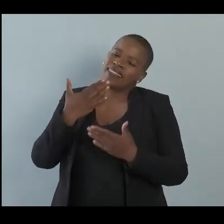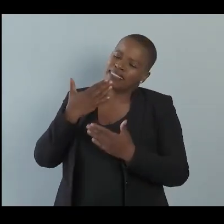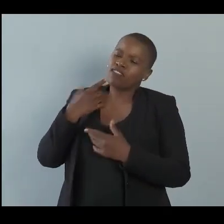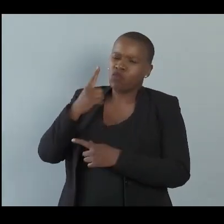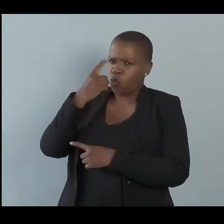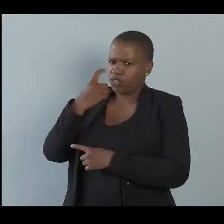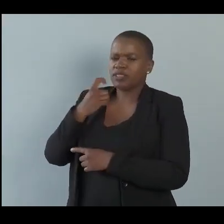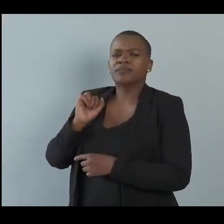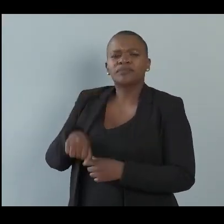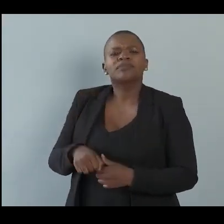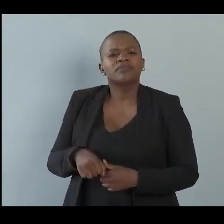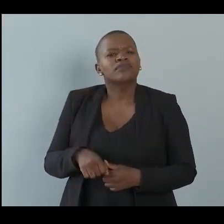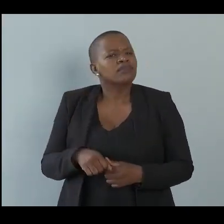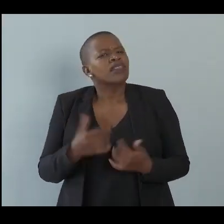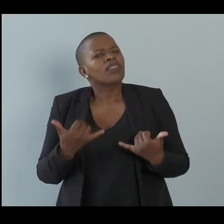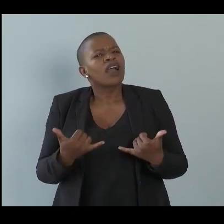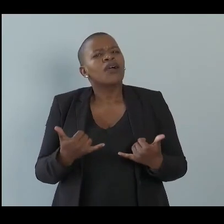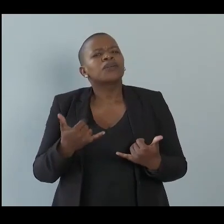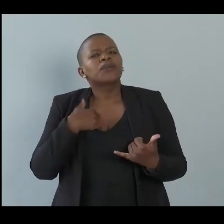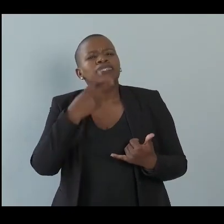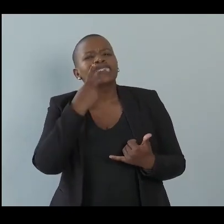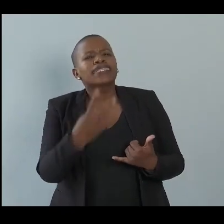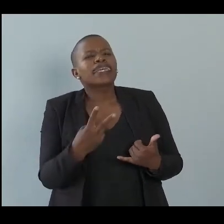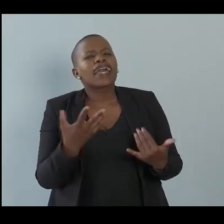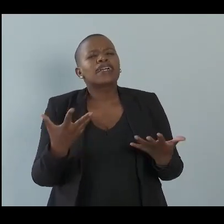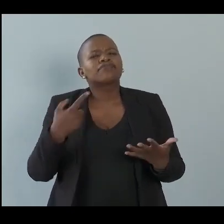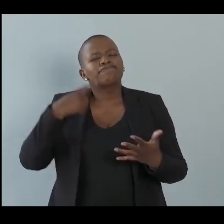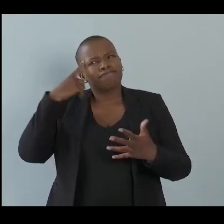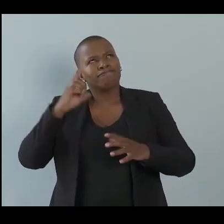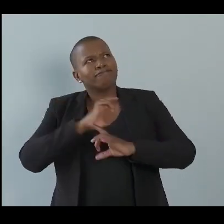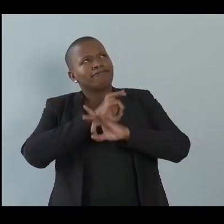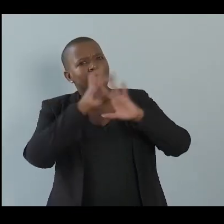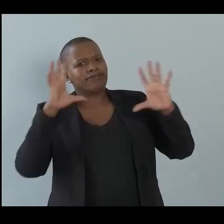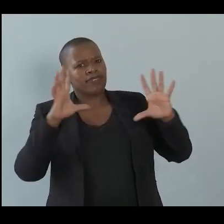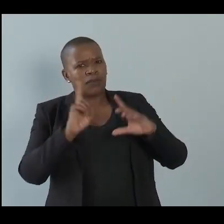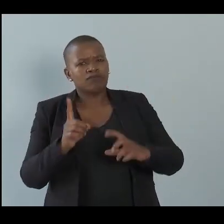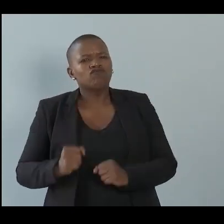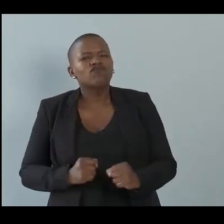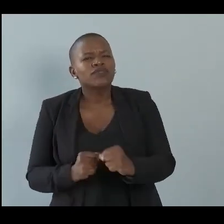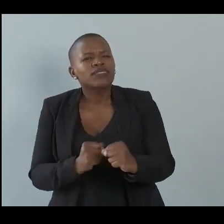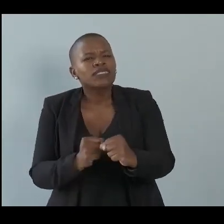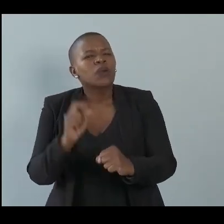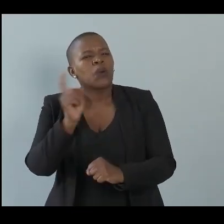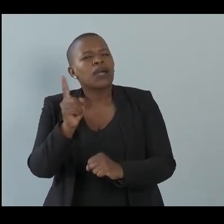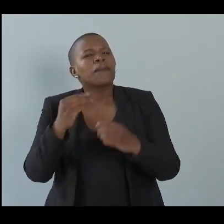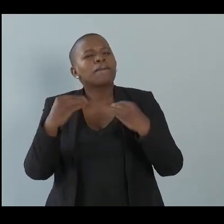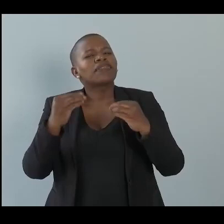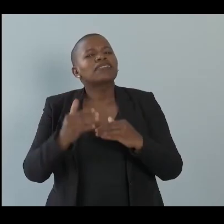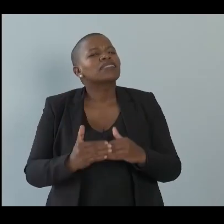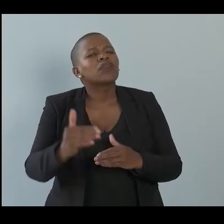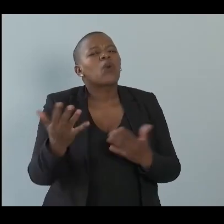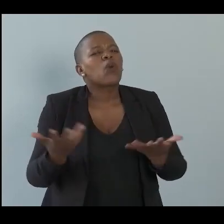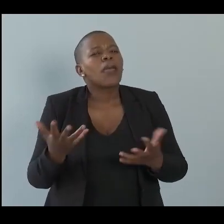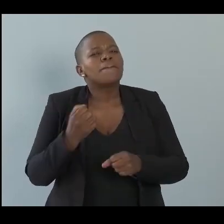at this point in time. I mean, I think we've been quite clear about our strategy, where we want to take the business, making sure, we're a